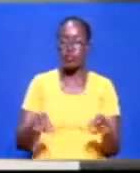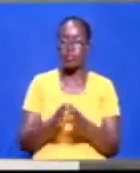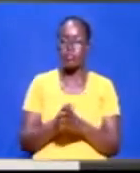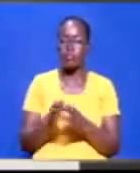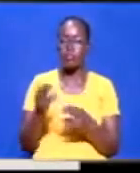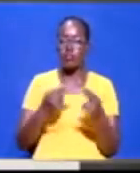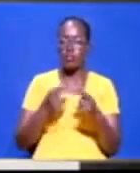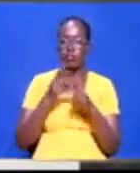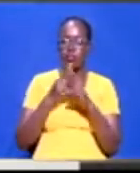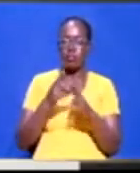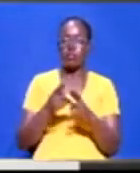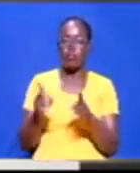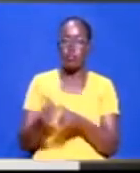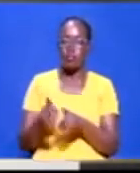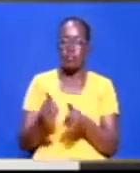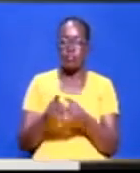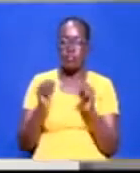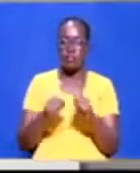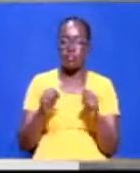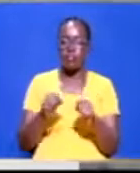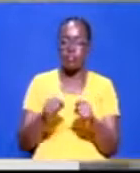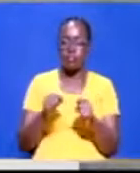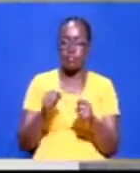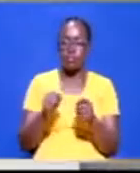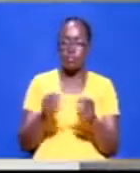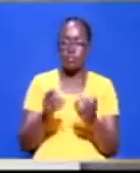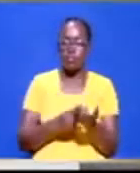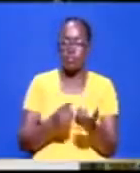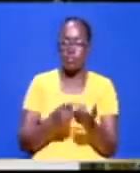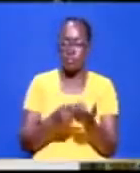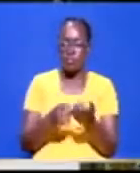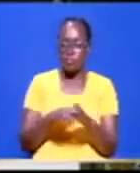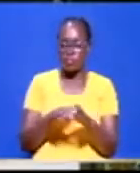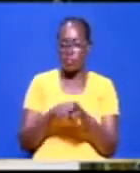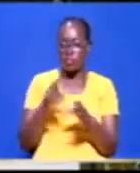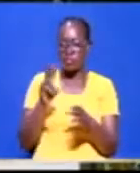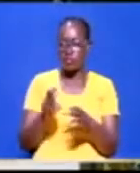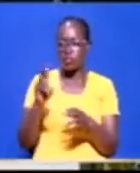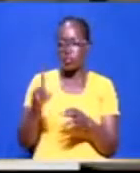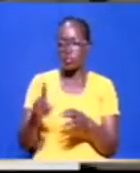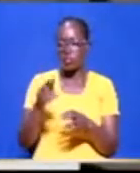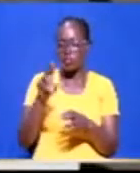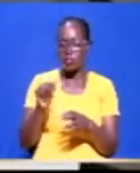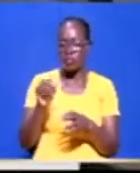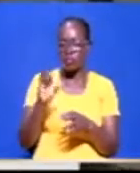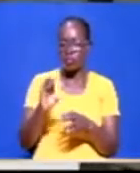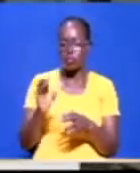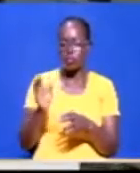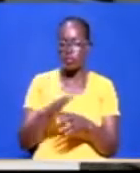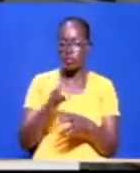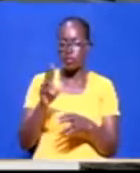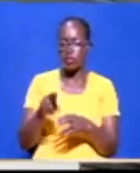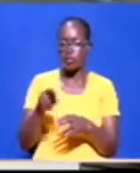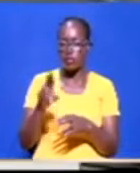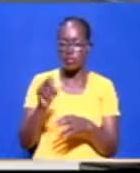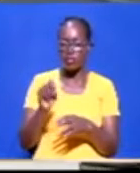quotas have also been agreed by several members from May 2021, including the UAE, Saudi Arabia, Russia,